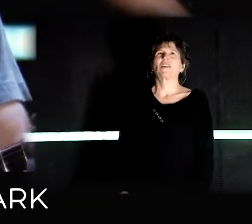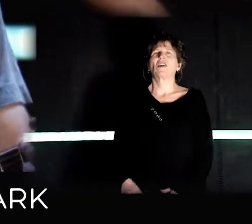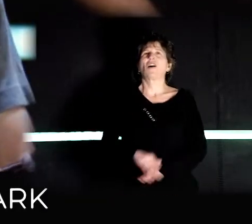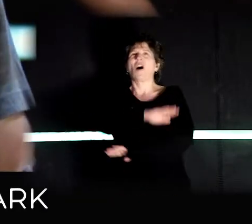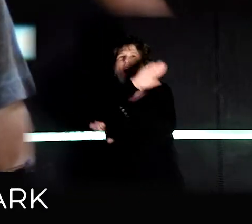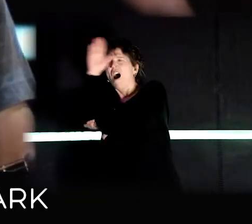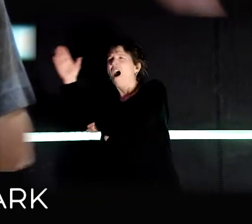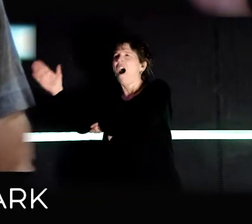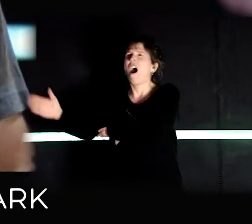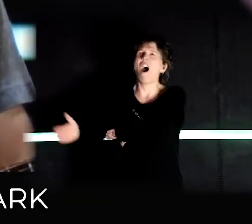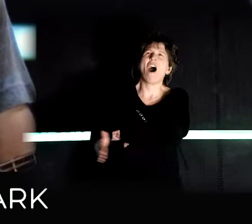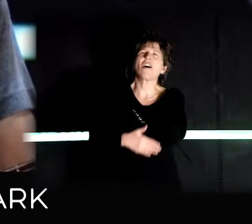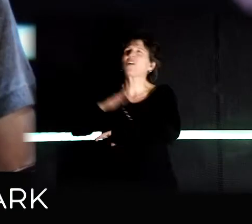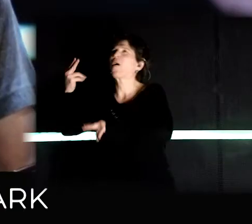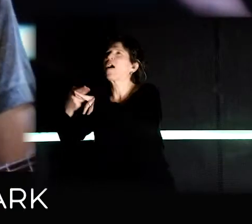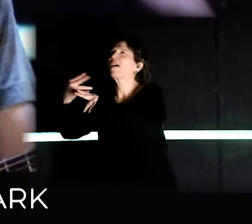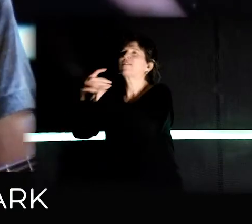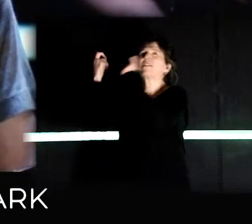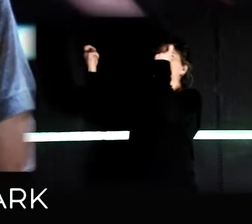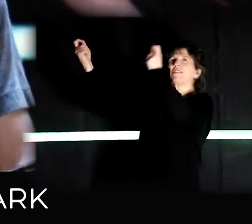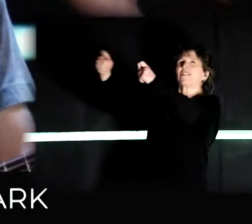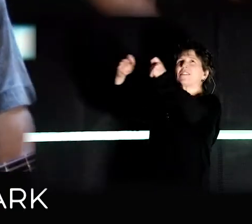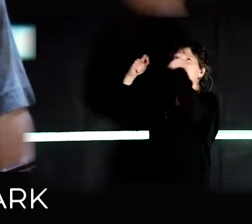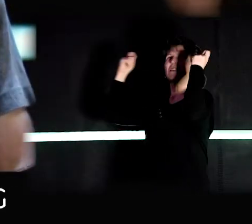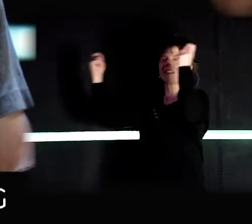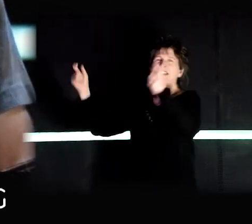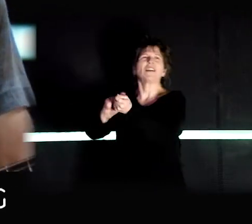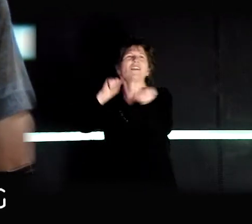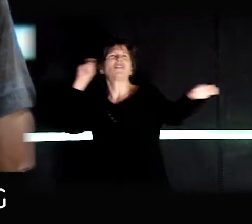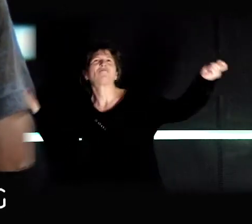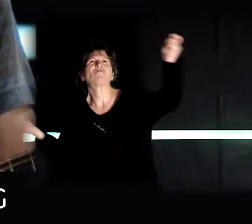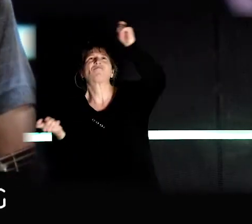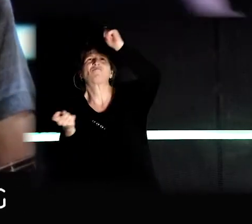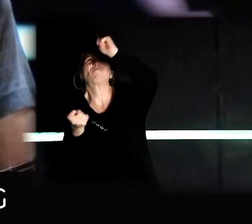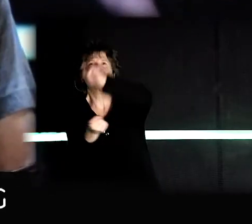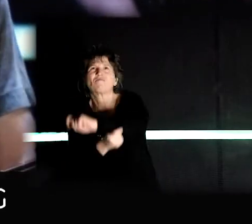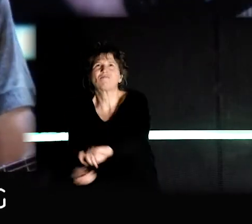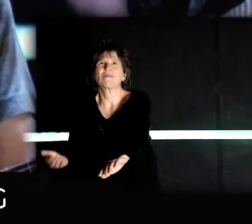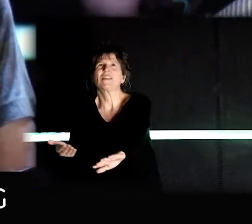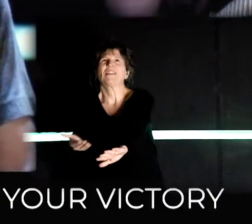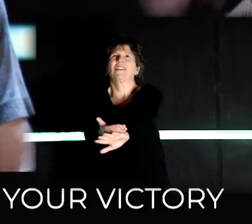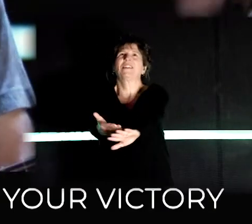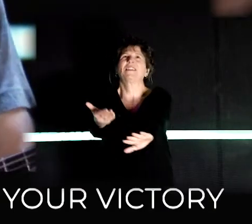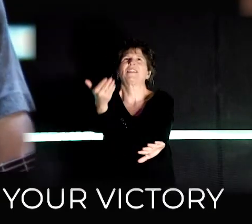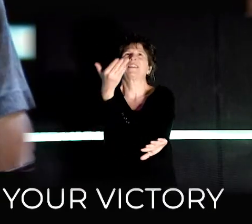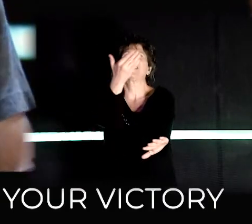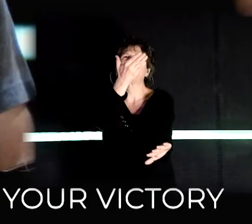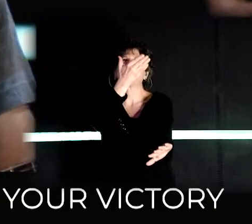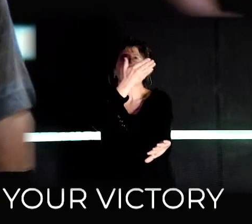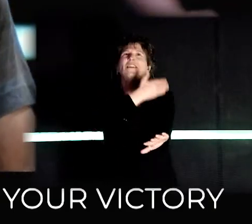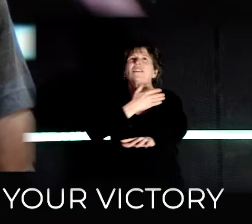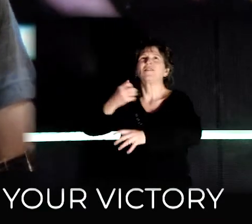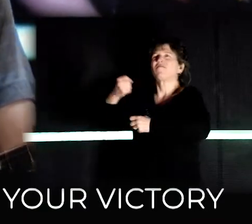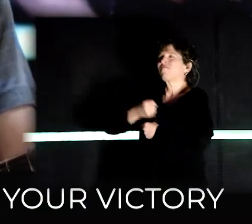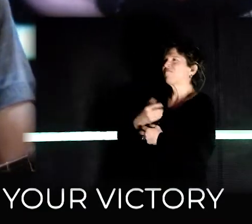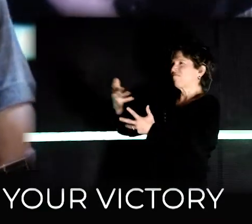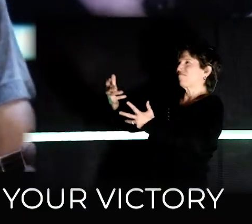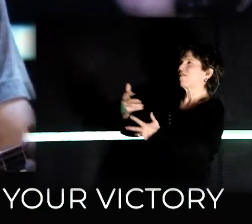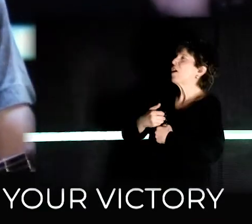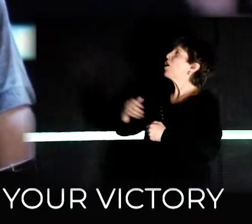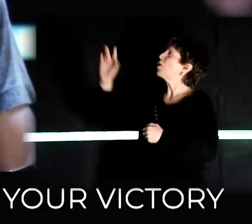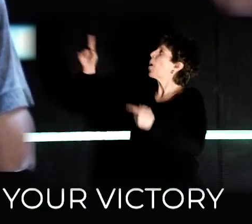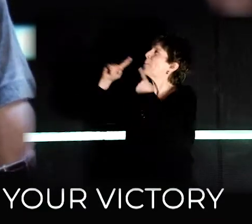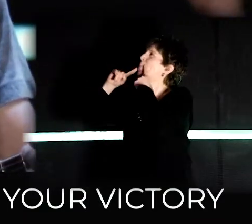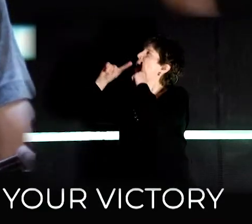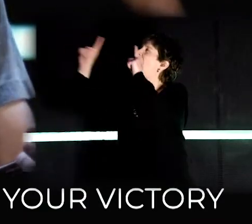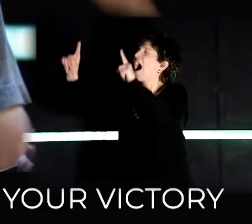arise. We sing your name in the dark and it changes everything. We sing with